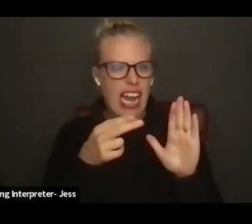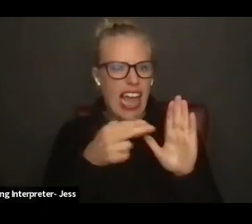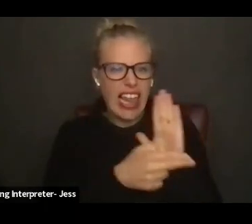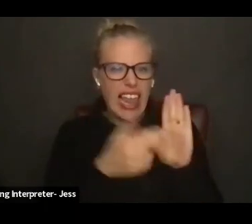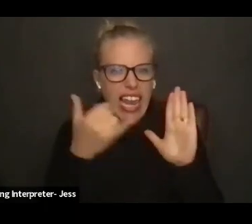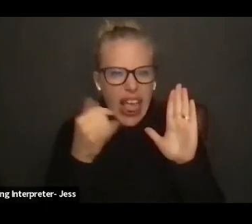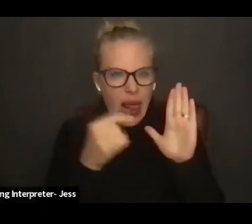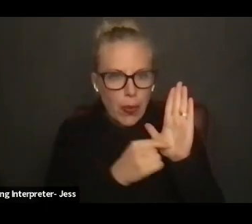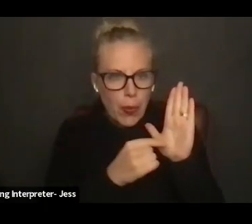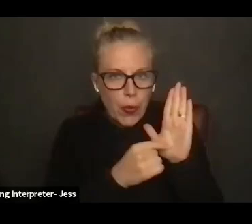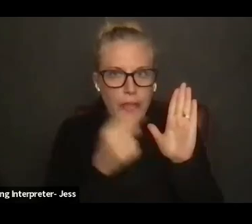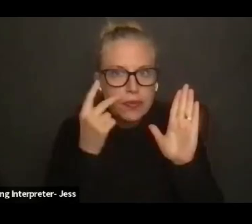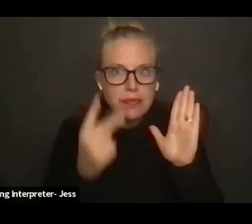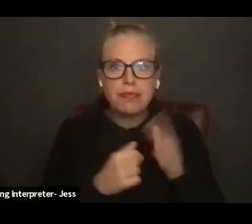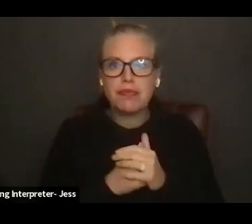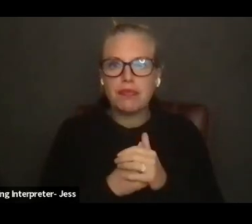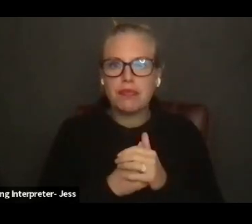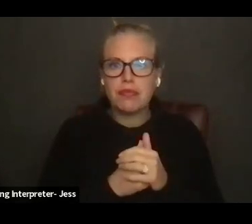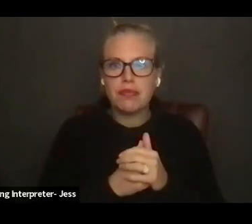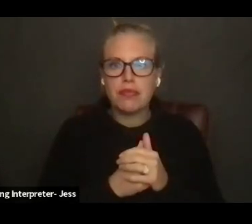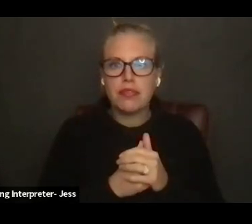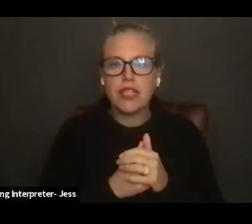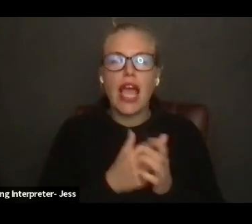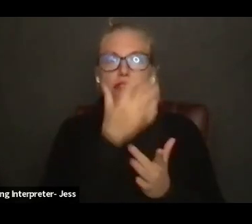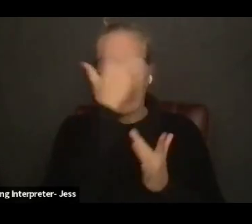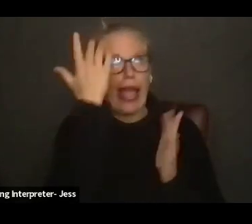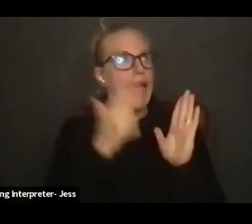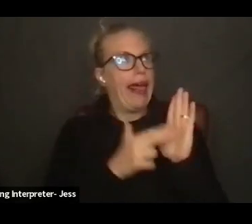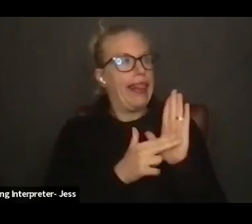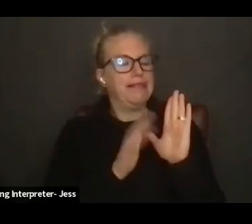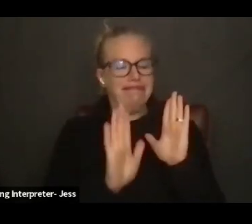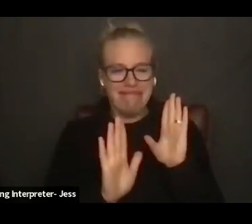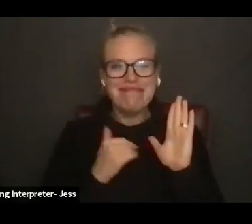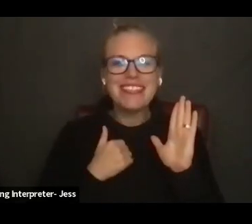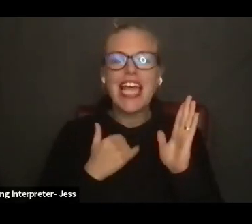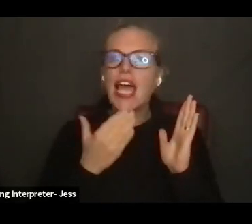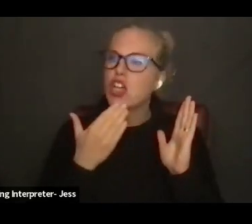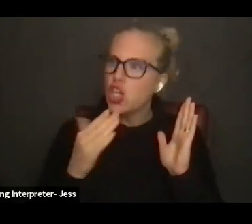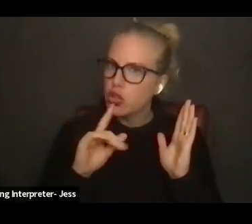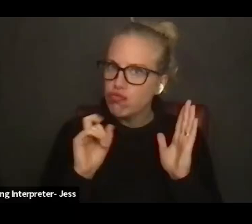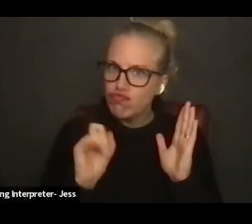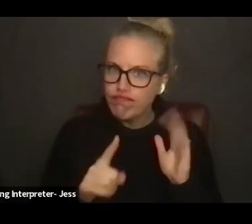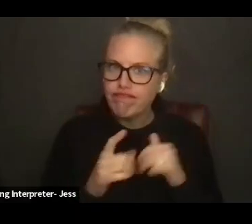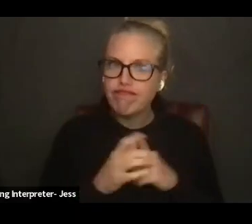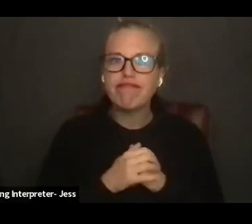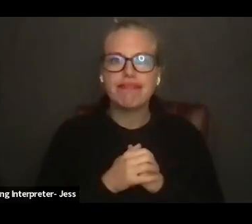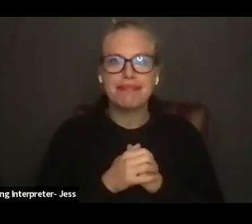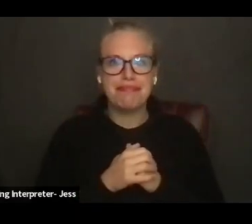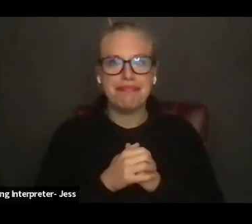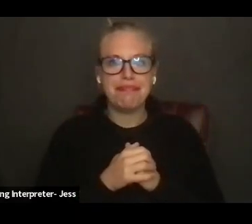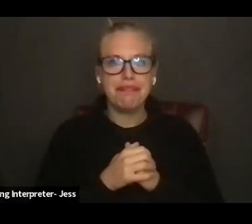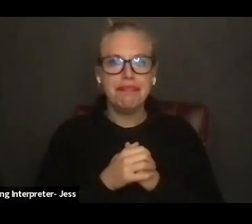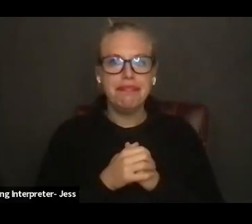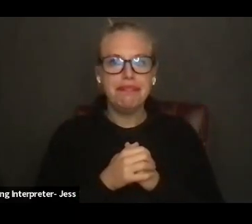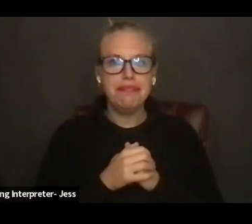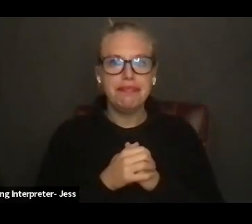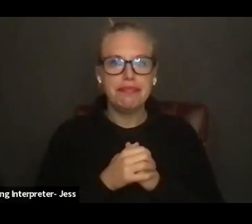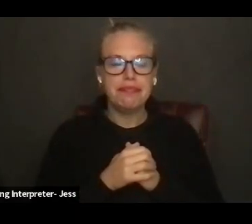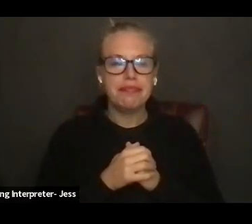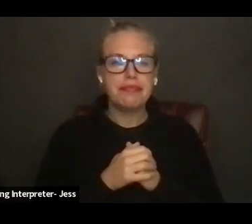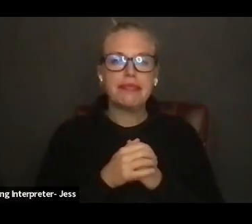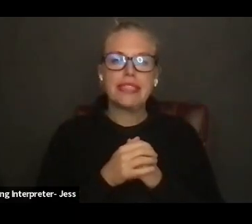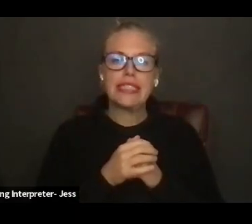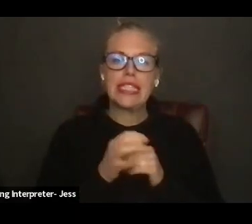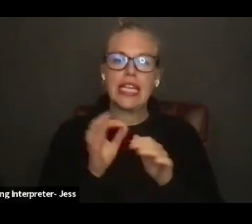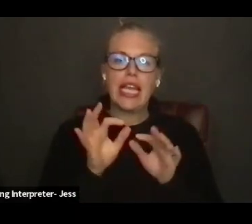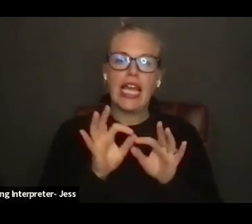it. I forgot that I highlighted it. So that was a good question. So